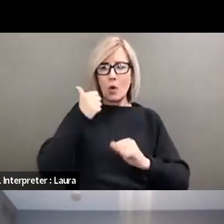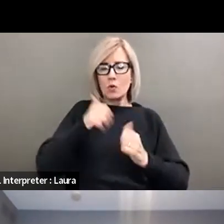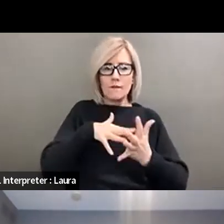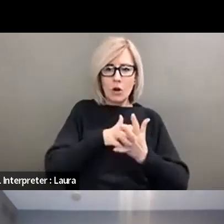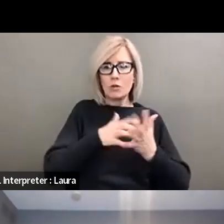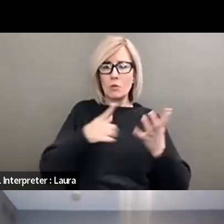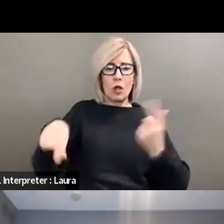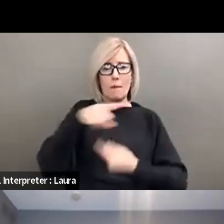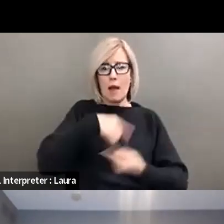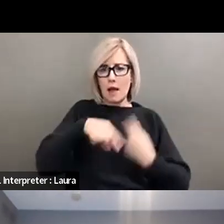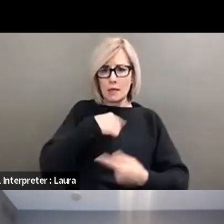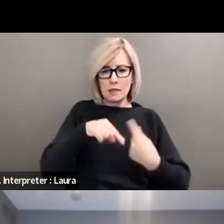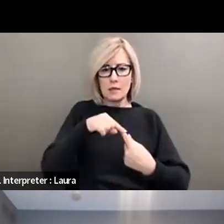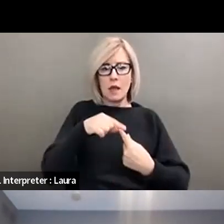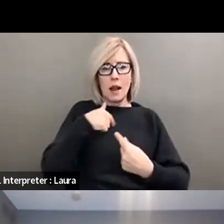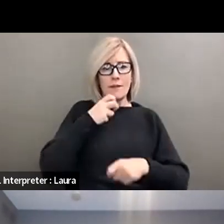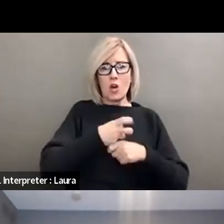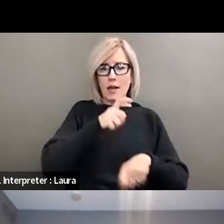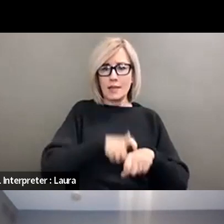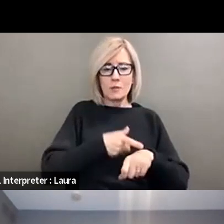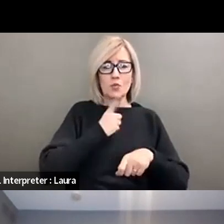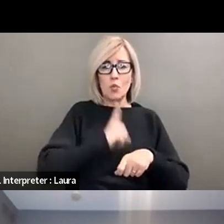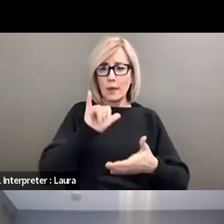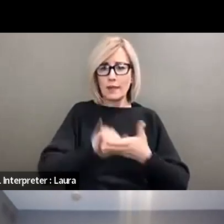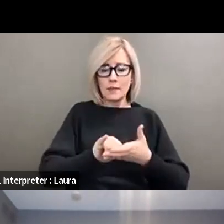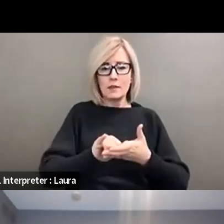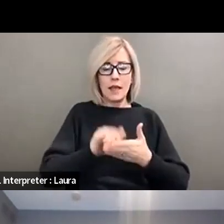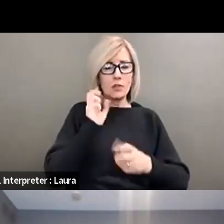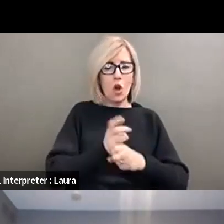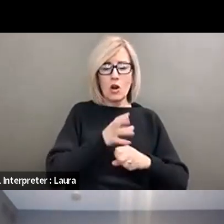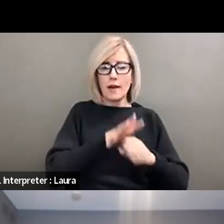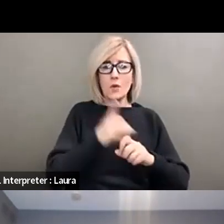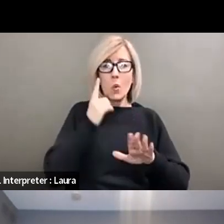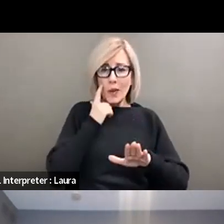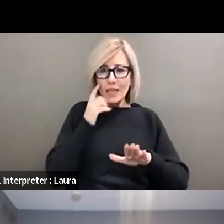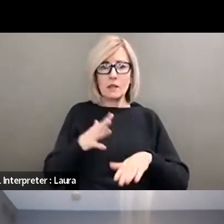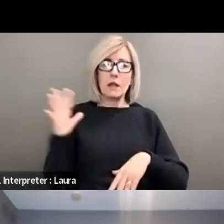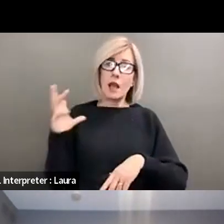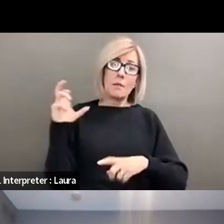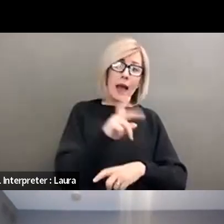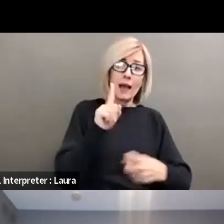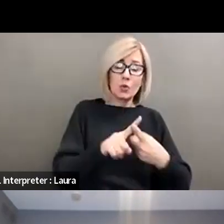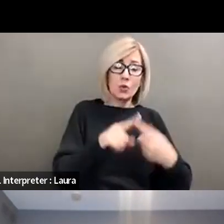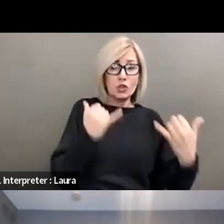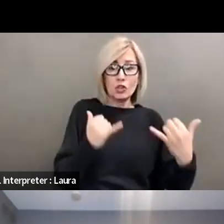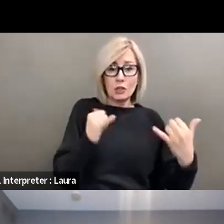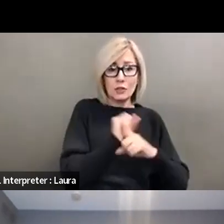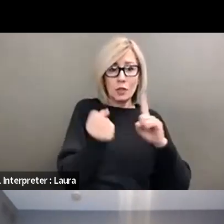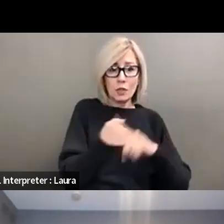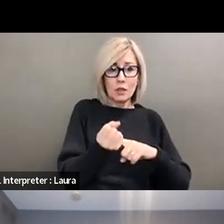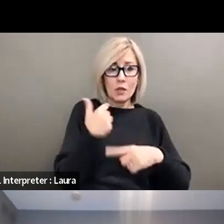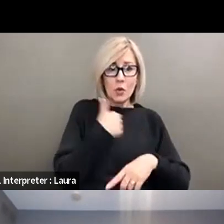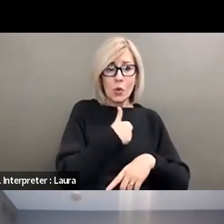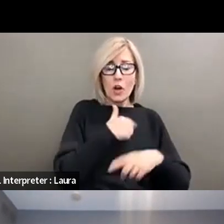among us. Okay. And I'm having a hard time swallowing this. It's hard enough to witness this. So now back to this current situation. We are